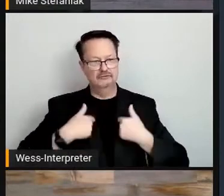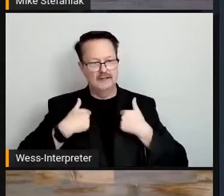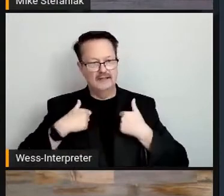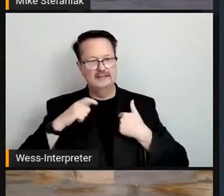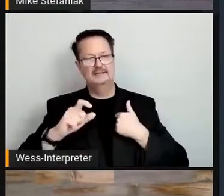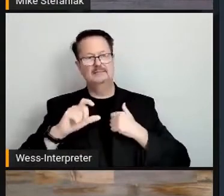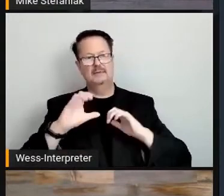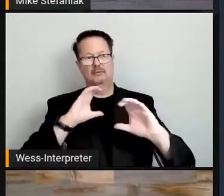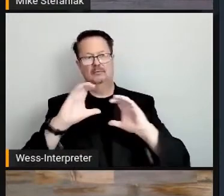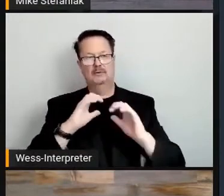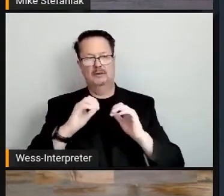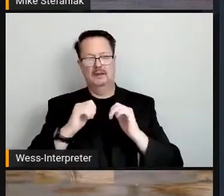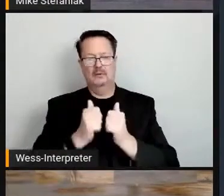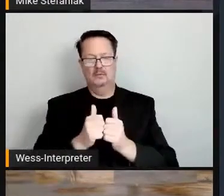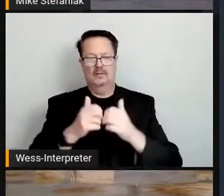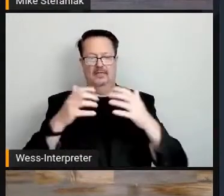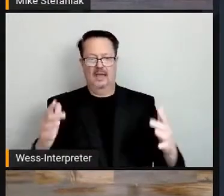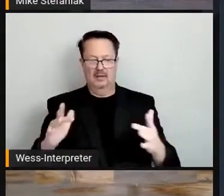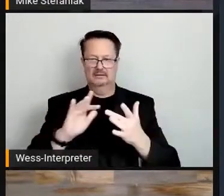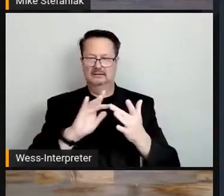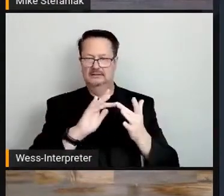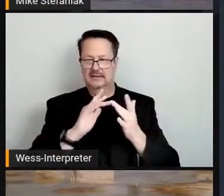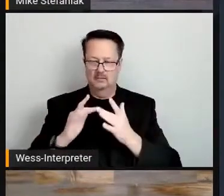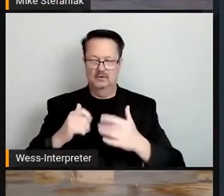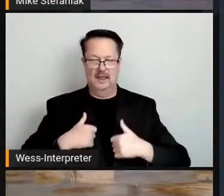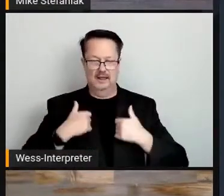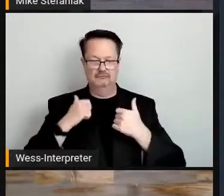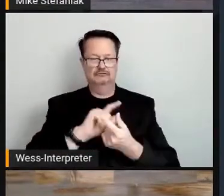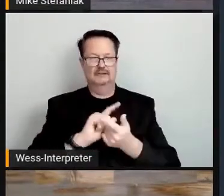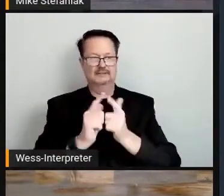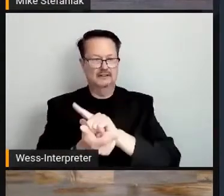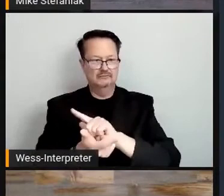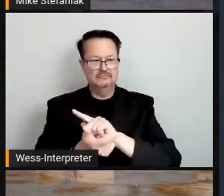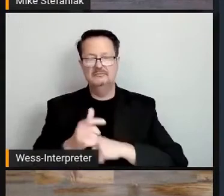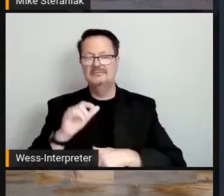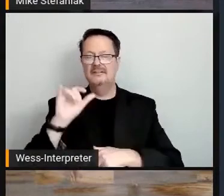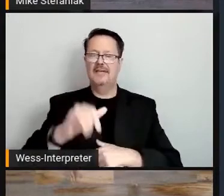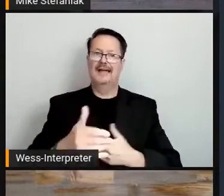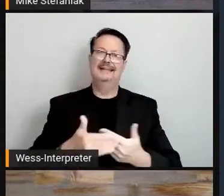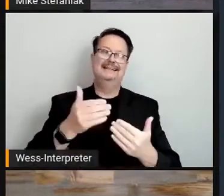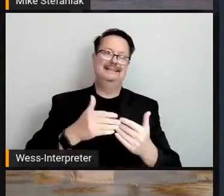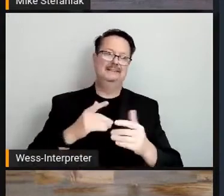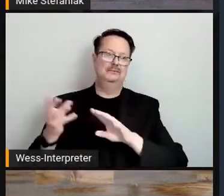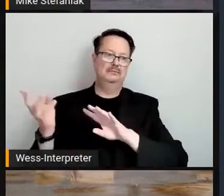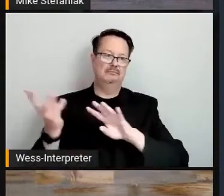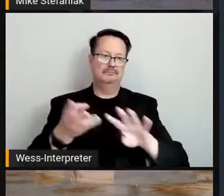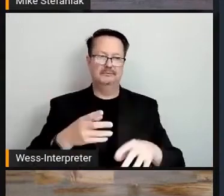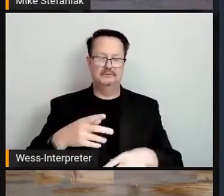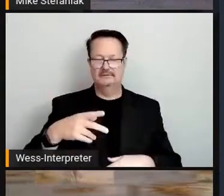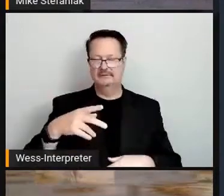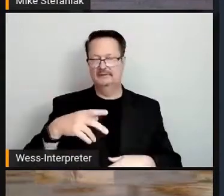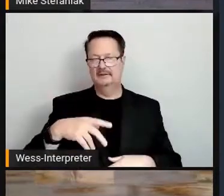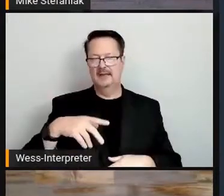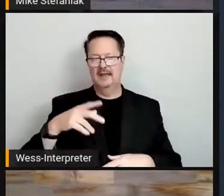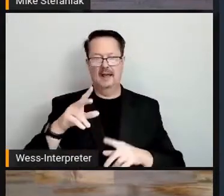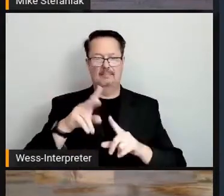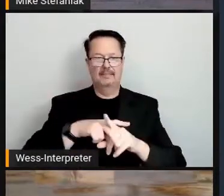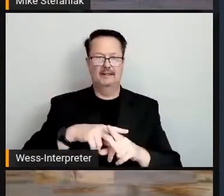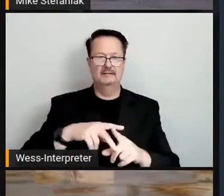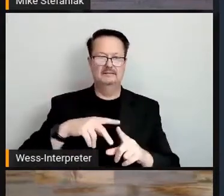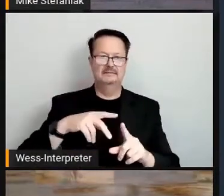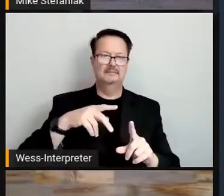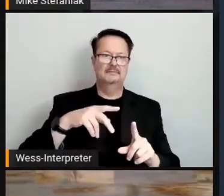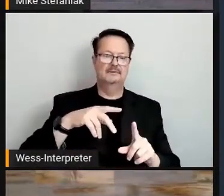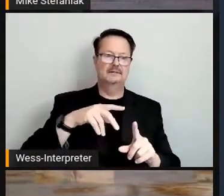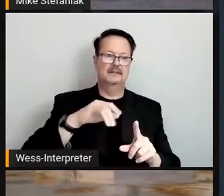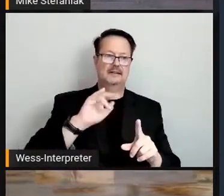without any network address translation. And that makes it very easy to port applications from a VM-based world into Kubernetes,